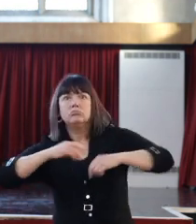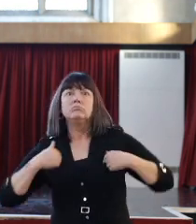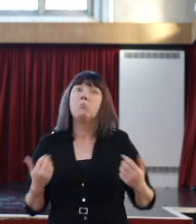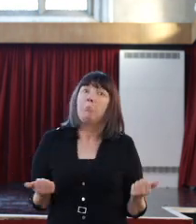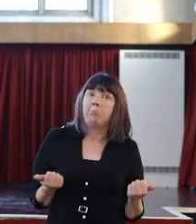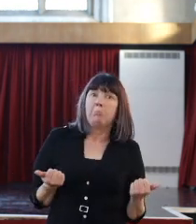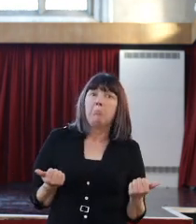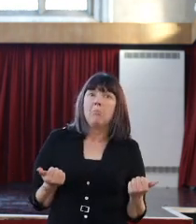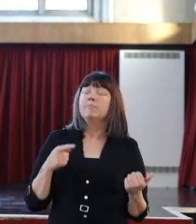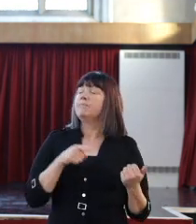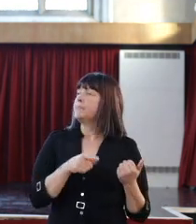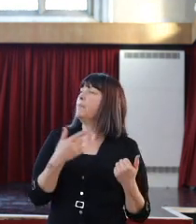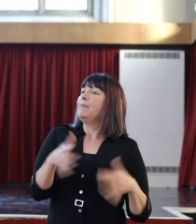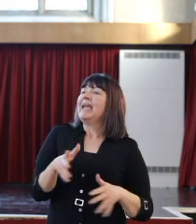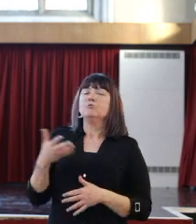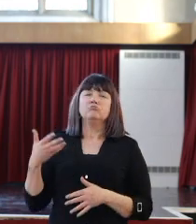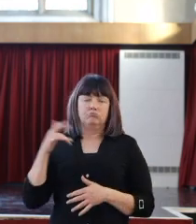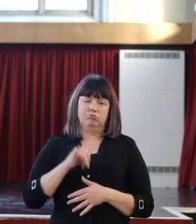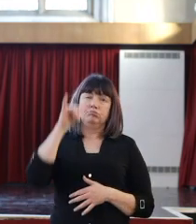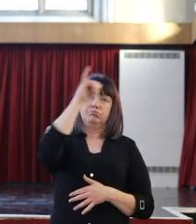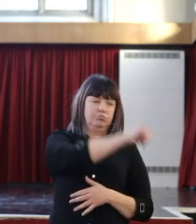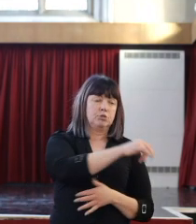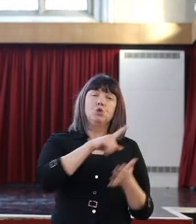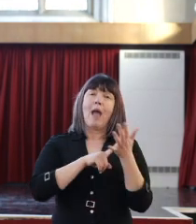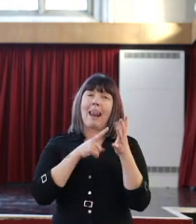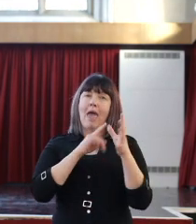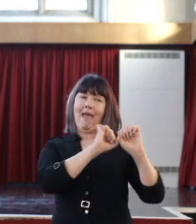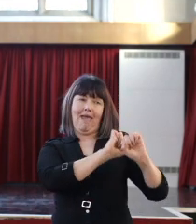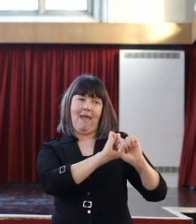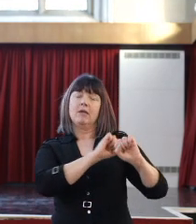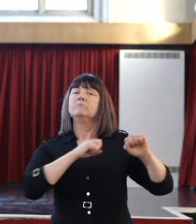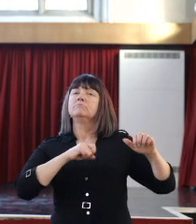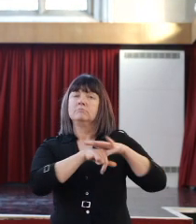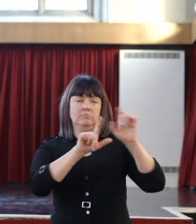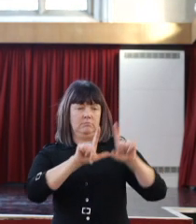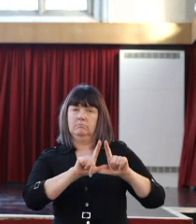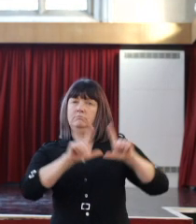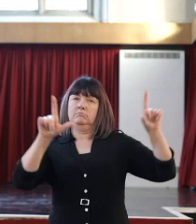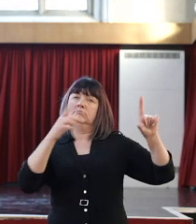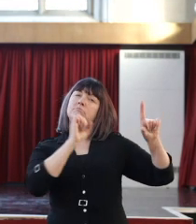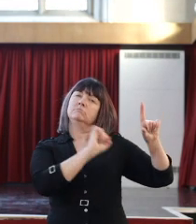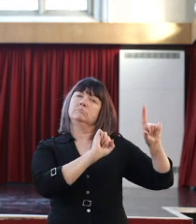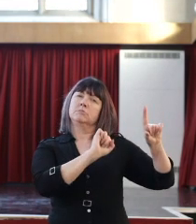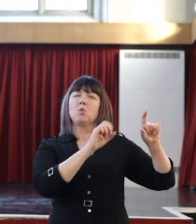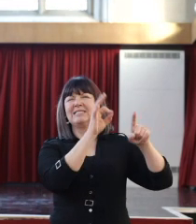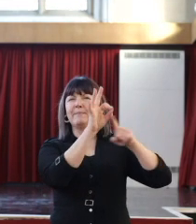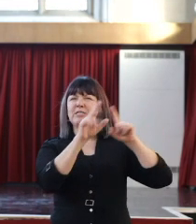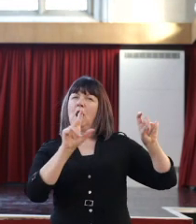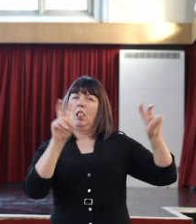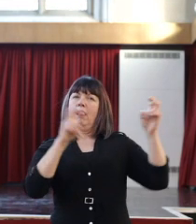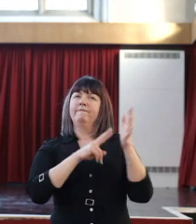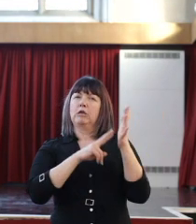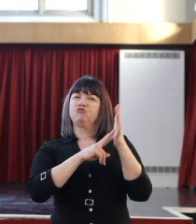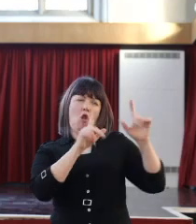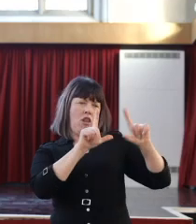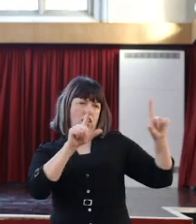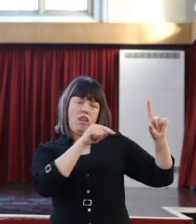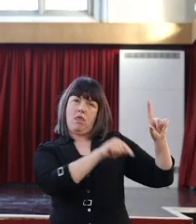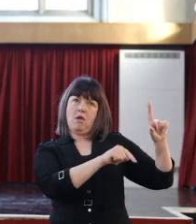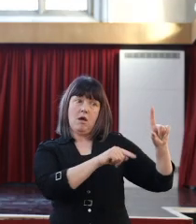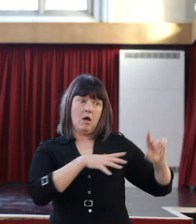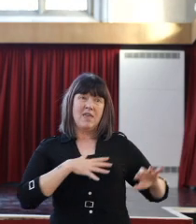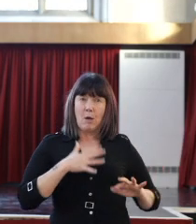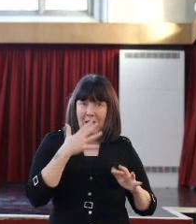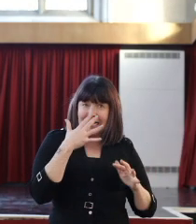to a convention called VidCon, which is a YouTube convention for young people who are interested in video creation. There were 10-year-olds